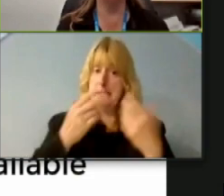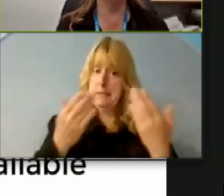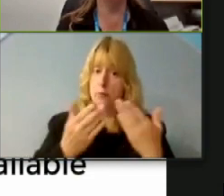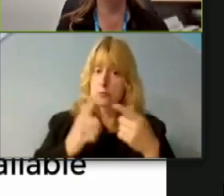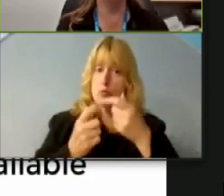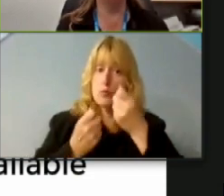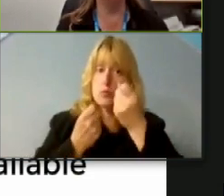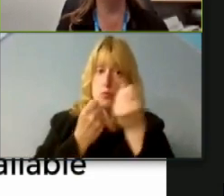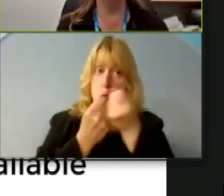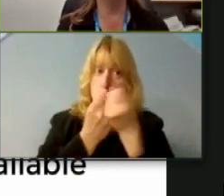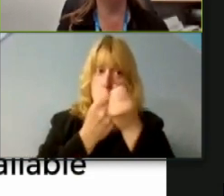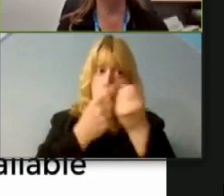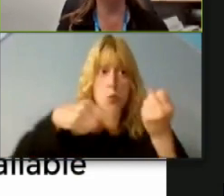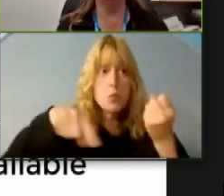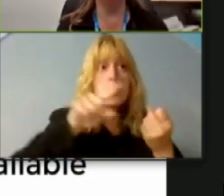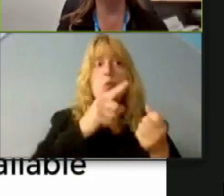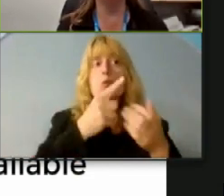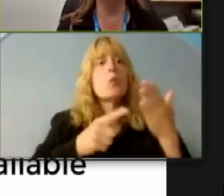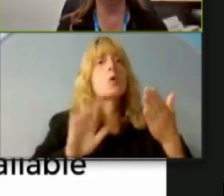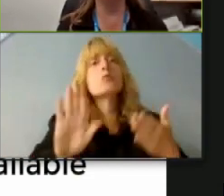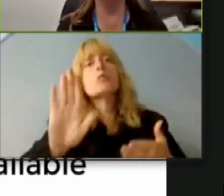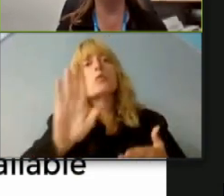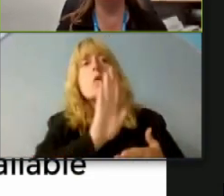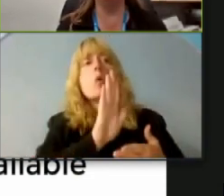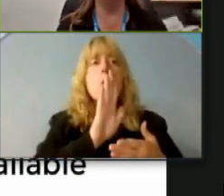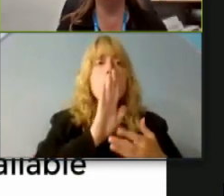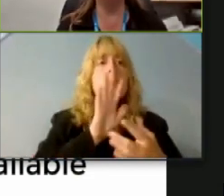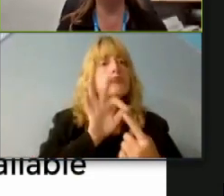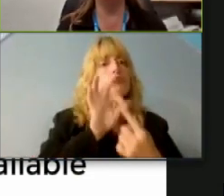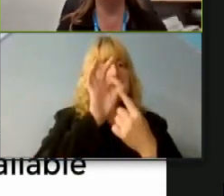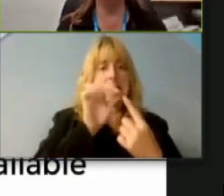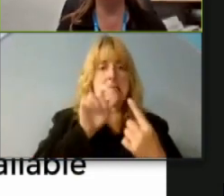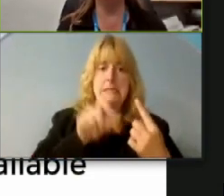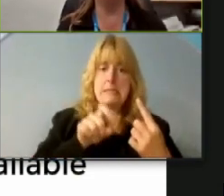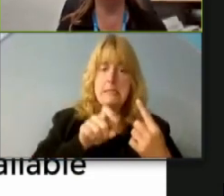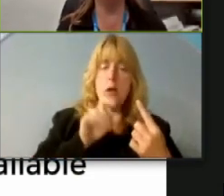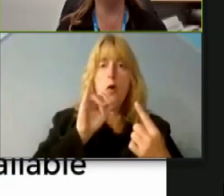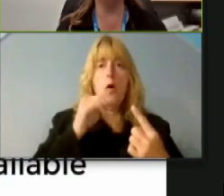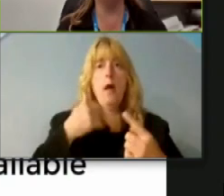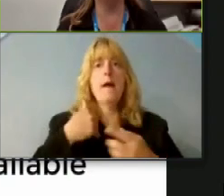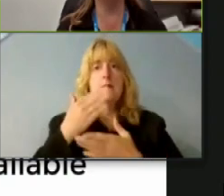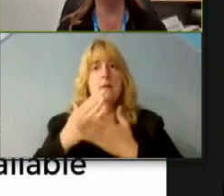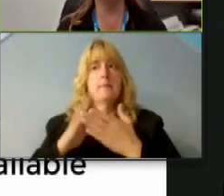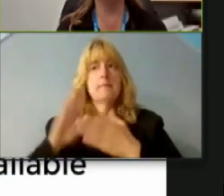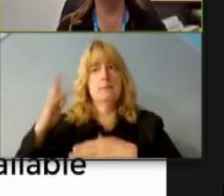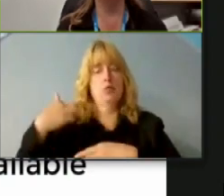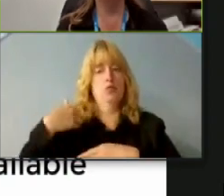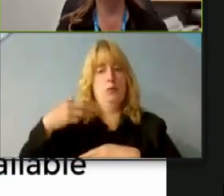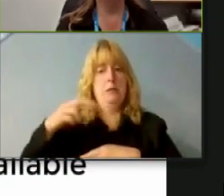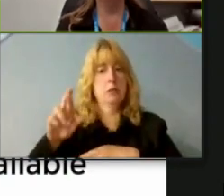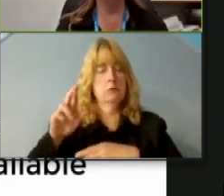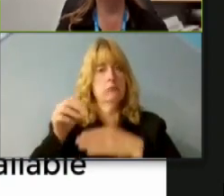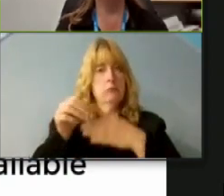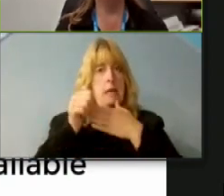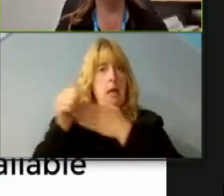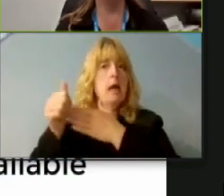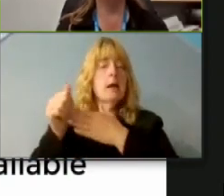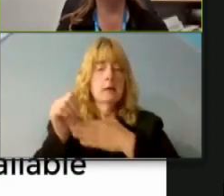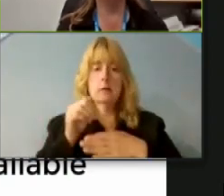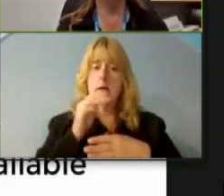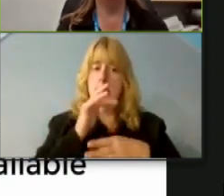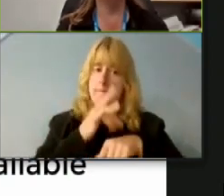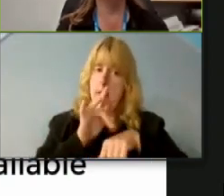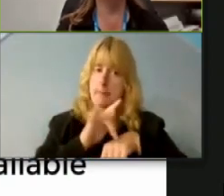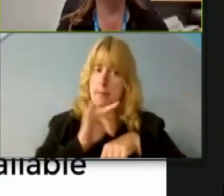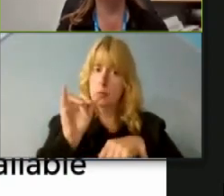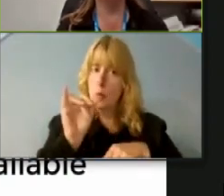that coming shortly, we will also have some additional faith-based guidance available. continuing to go ahead